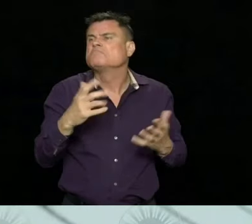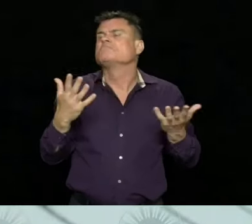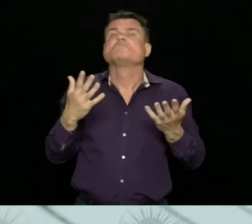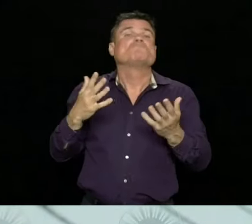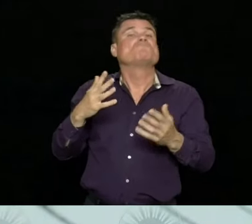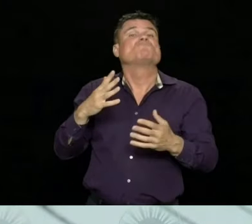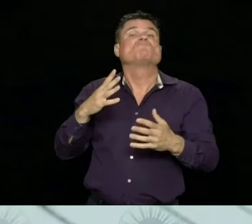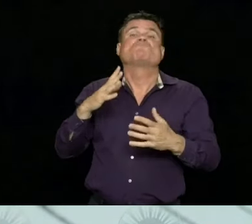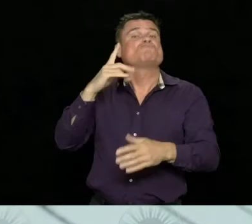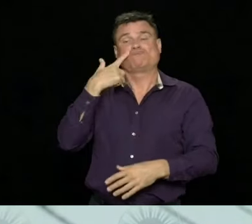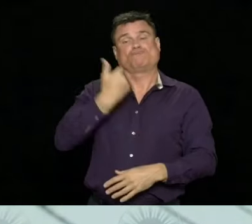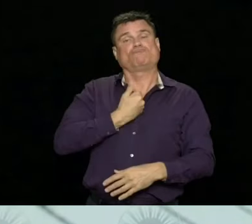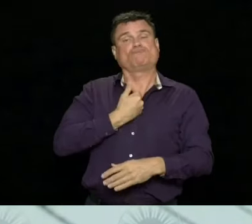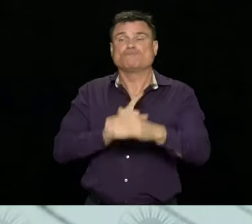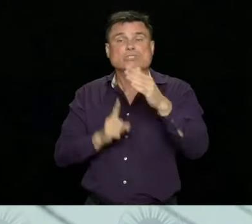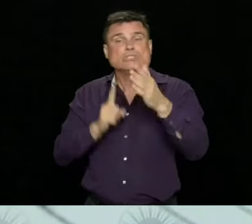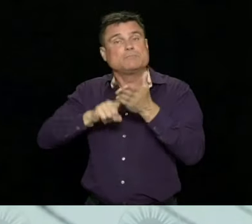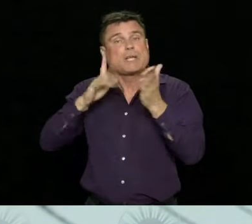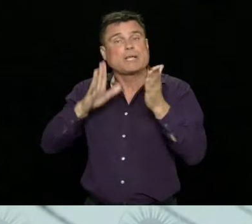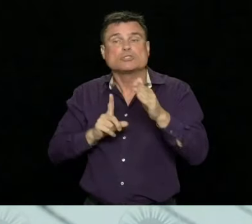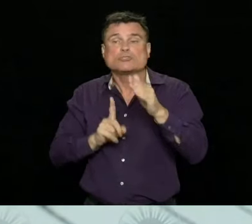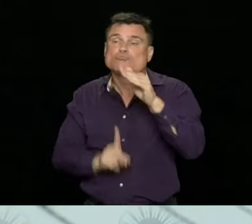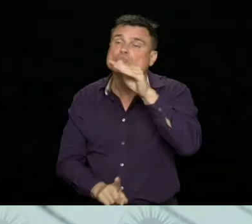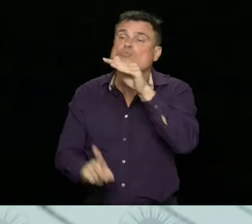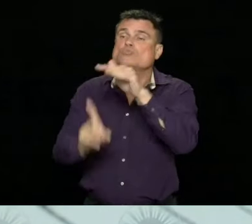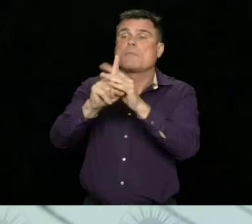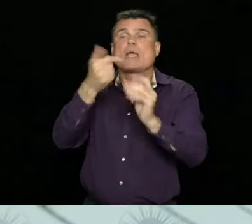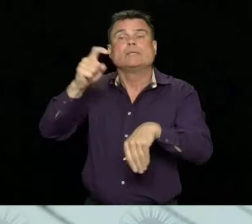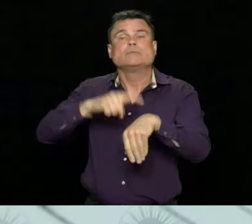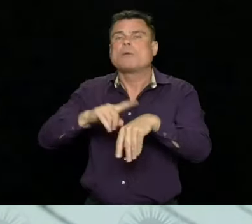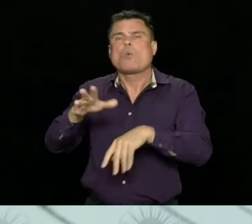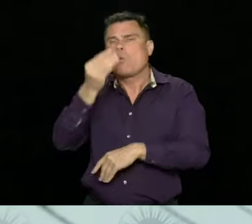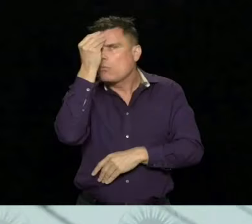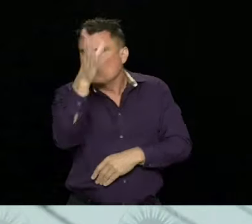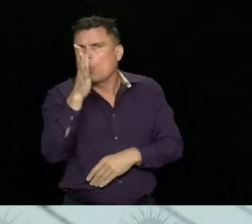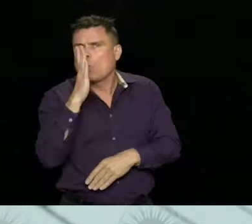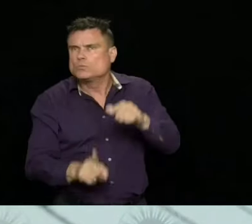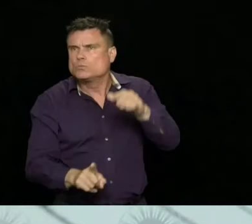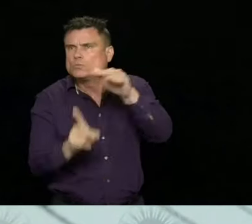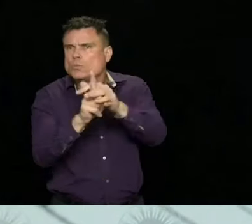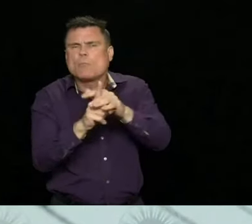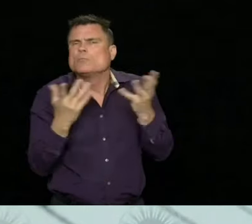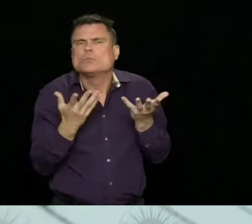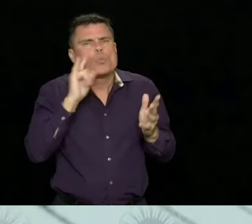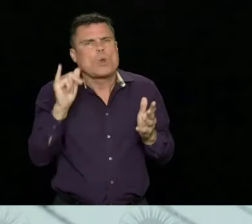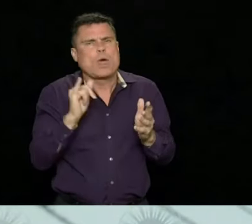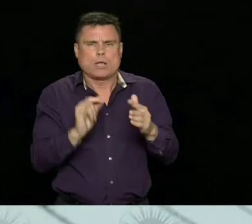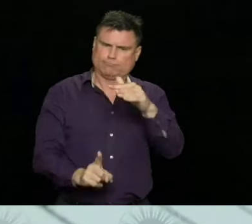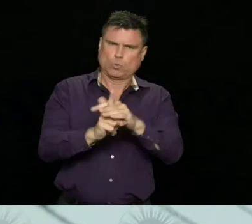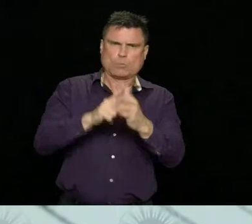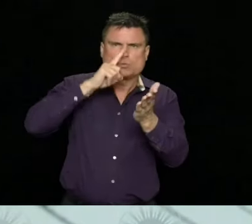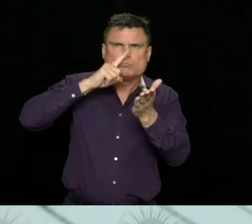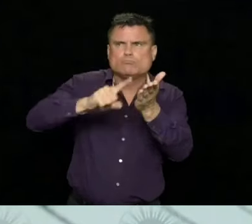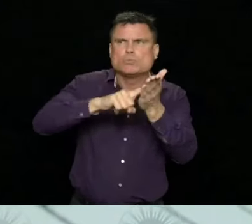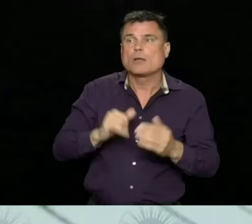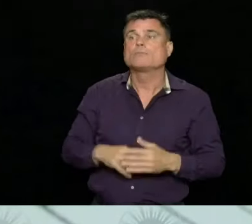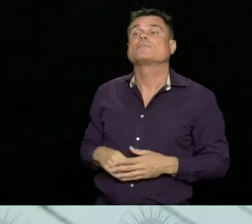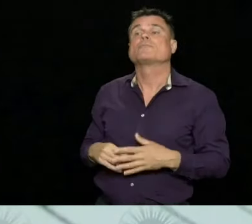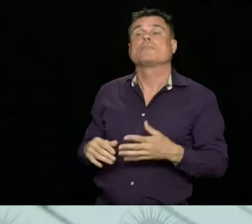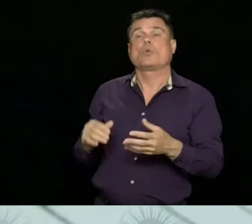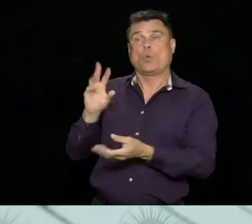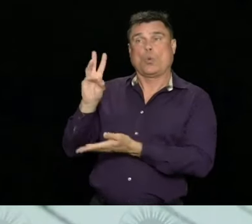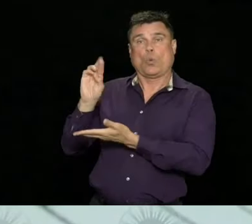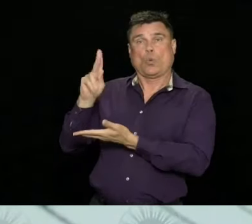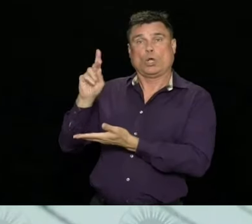that? Yes, and I think the part of the program that WorkSafeBC have put together, yes, these are sector-specific